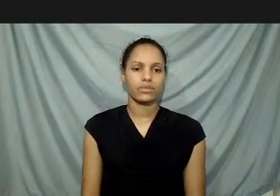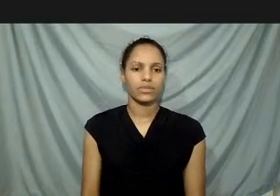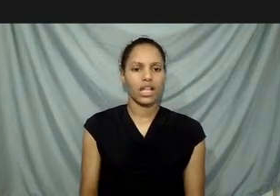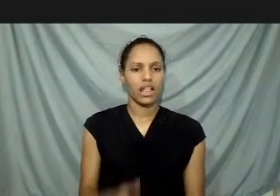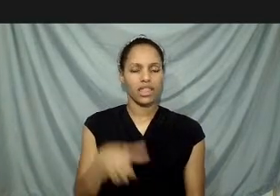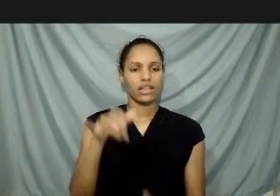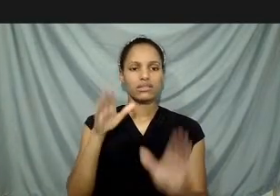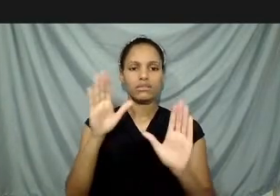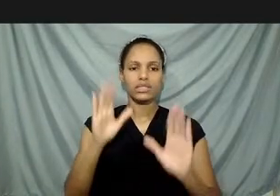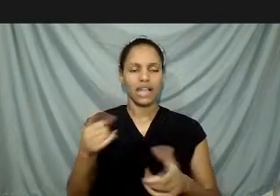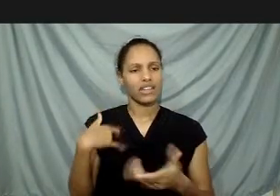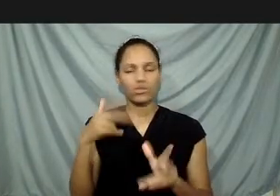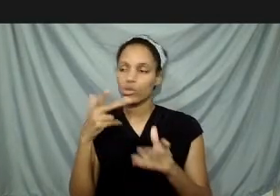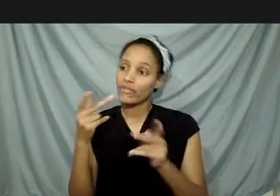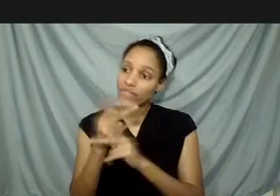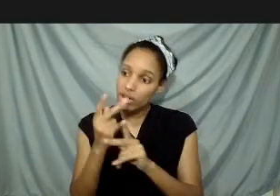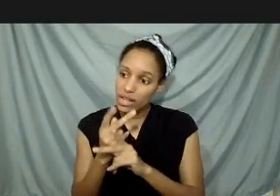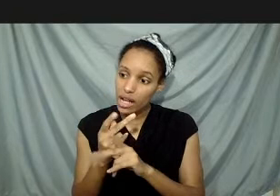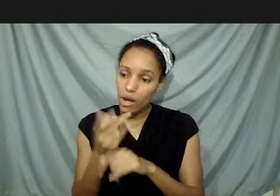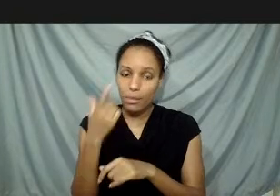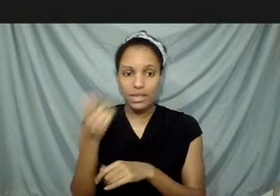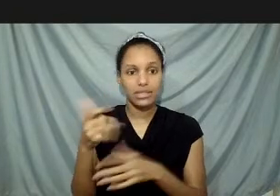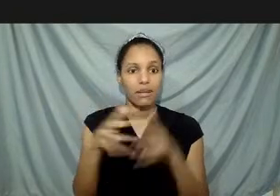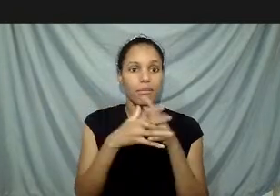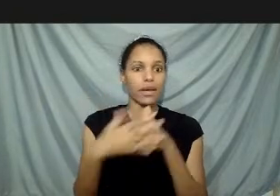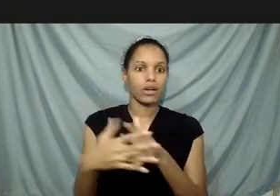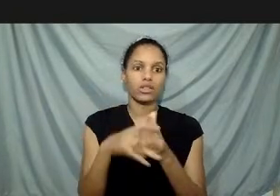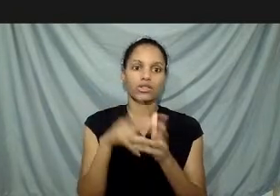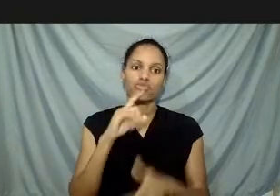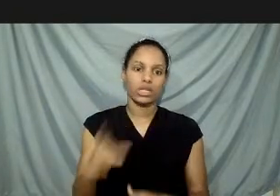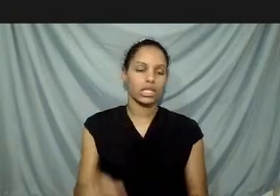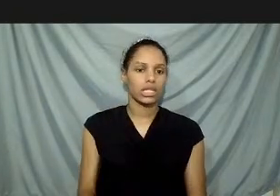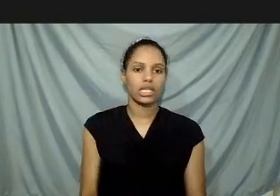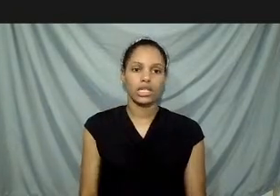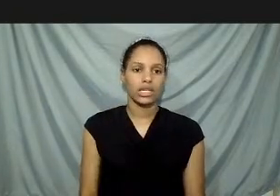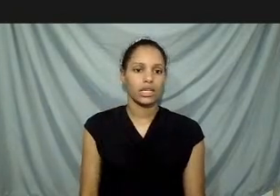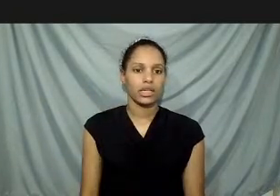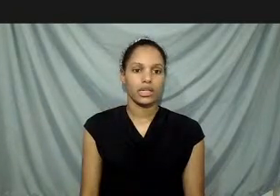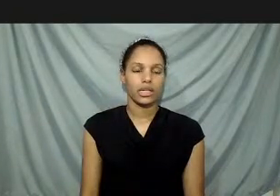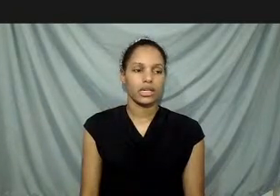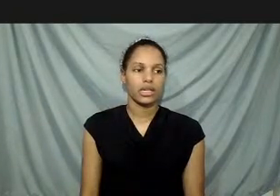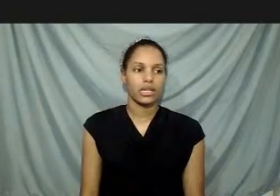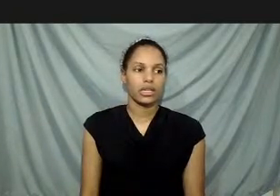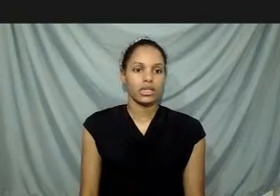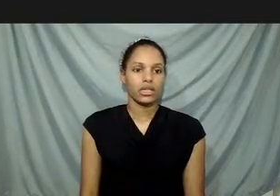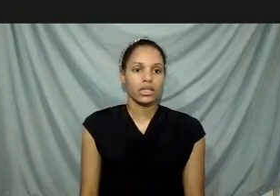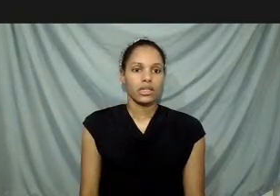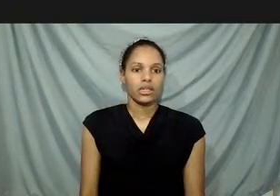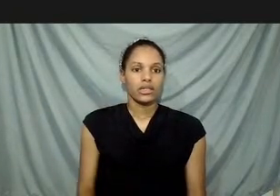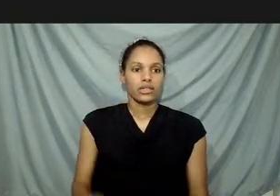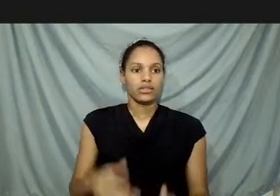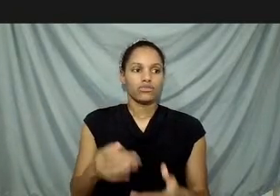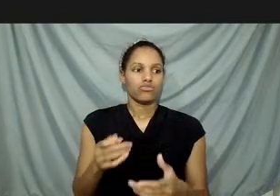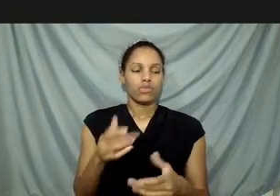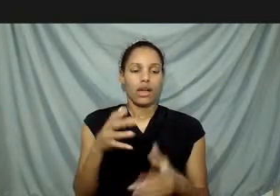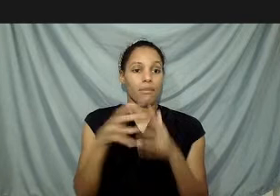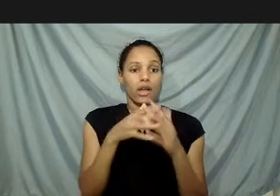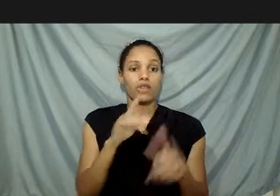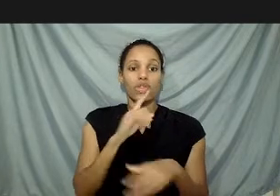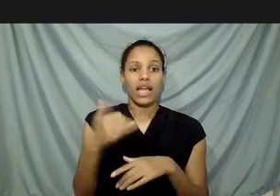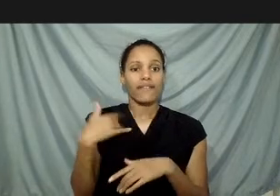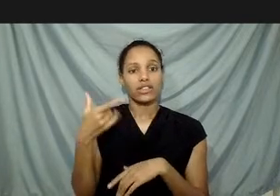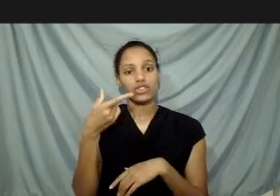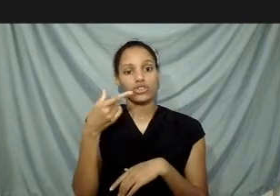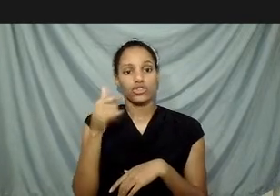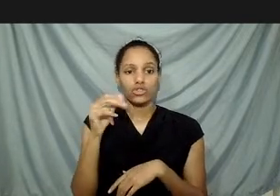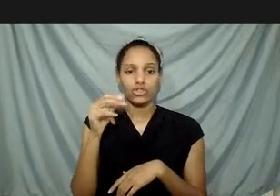out because America is such, you know, I didn't realize the gender issues, so to speak,